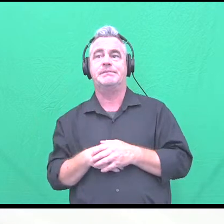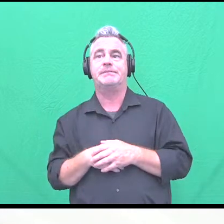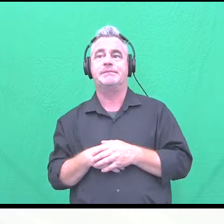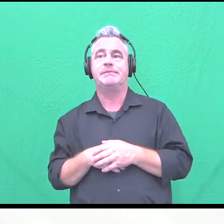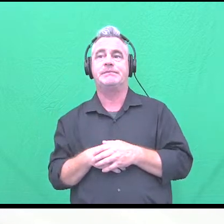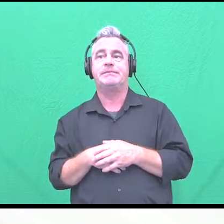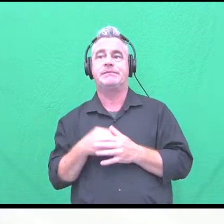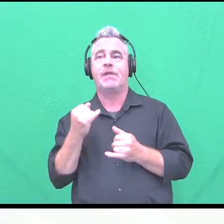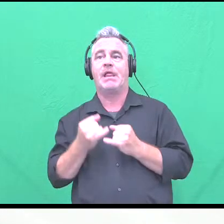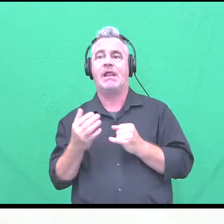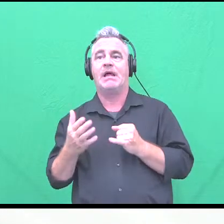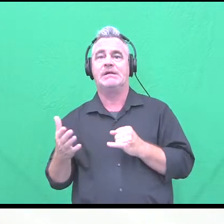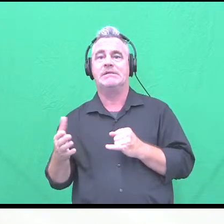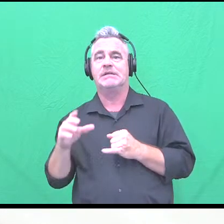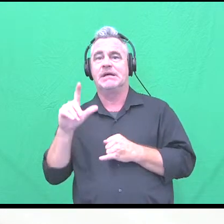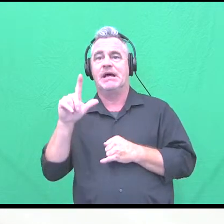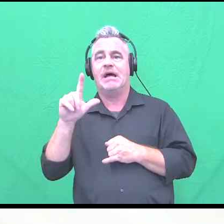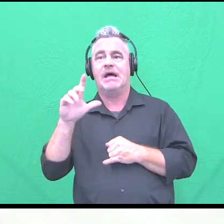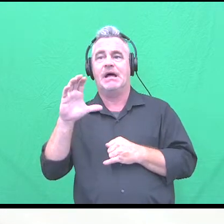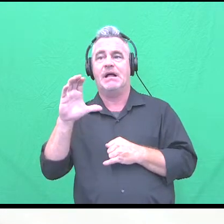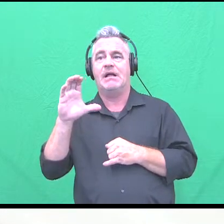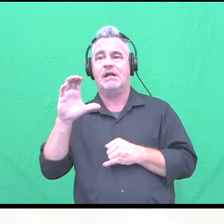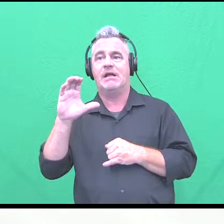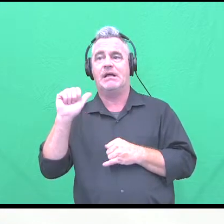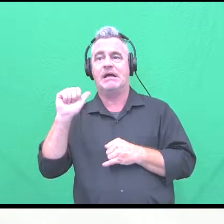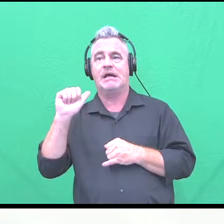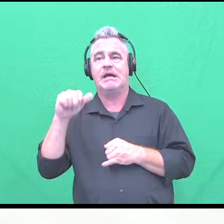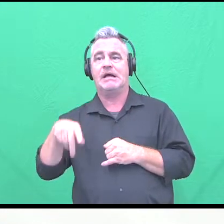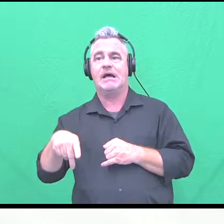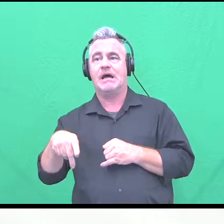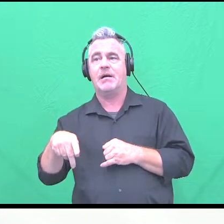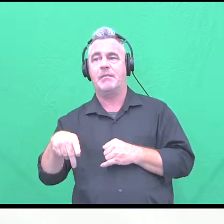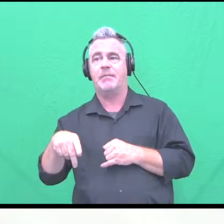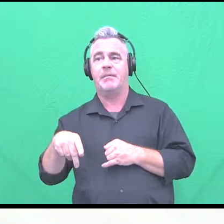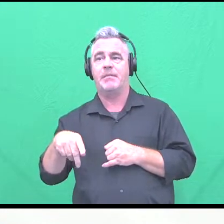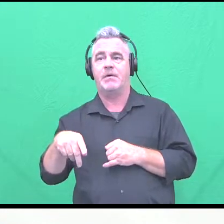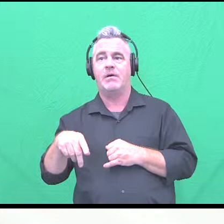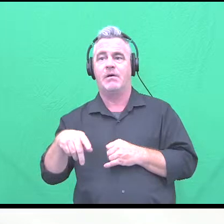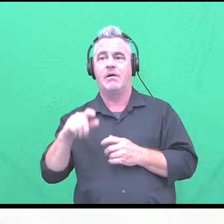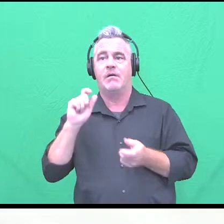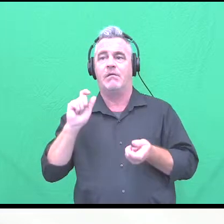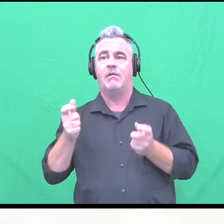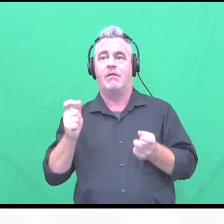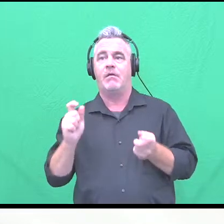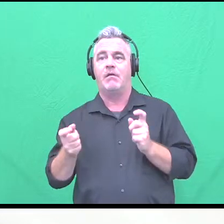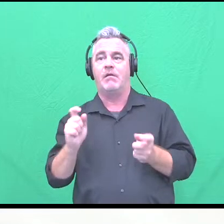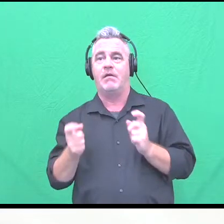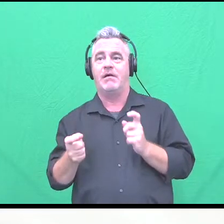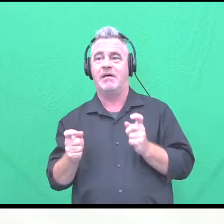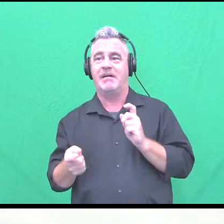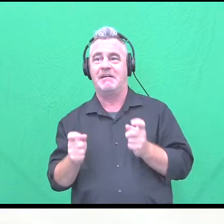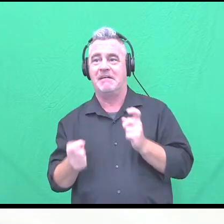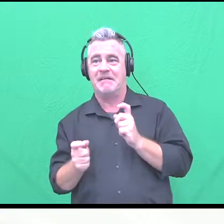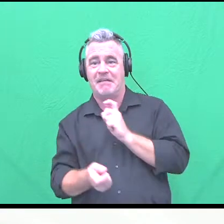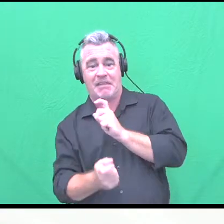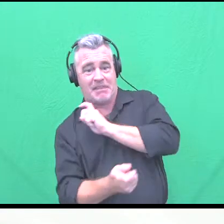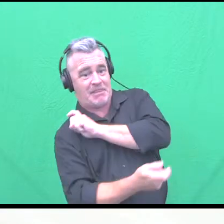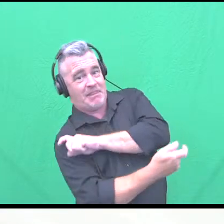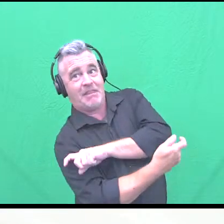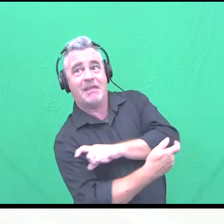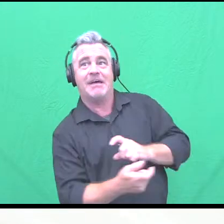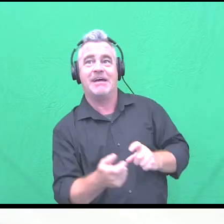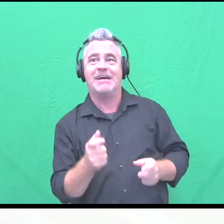thing would be the LCAP. Could I get the most revised revision? Is that possible with